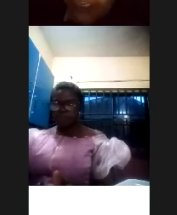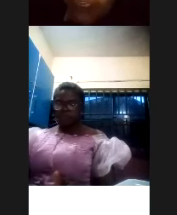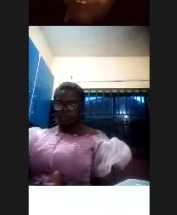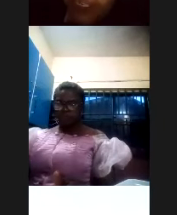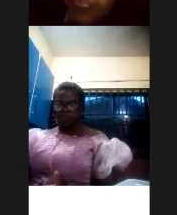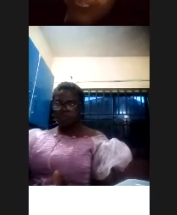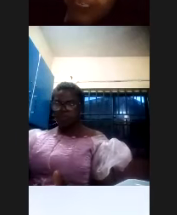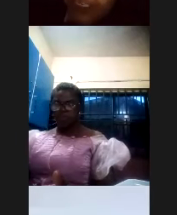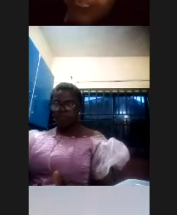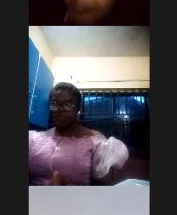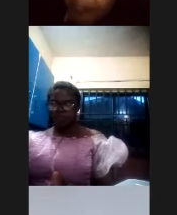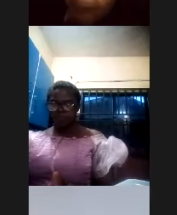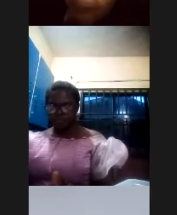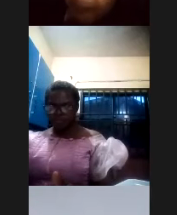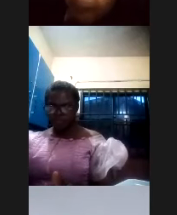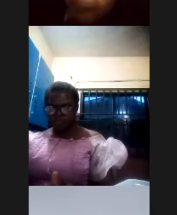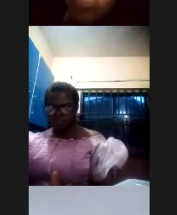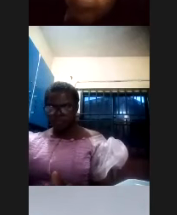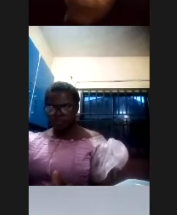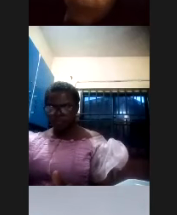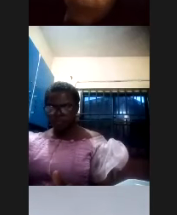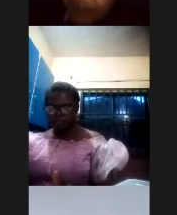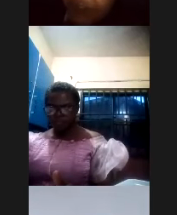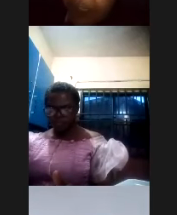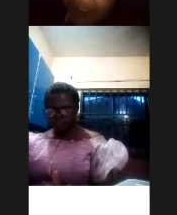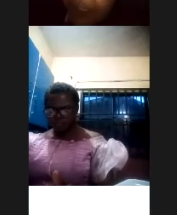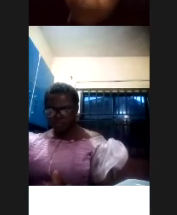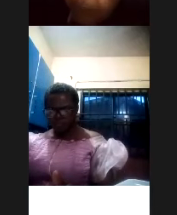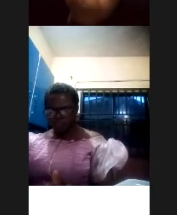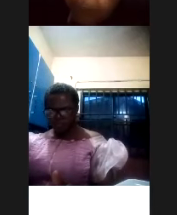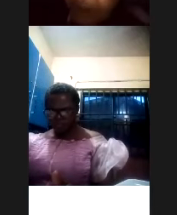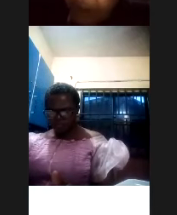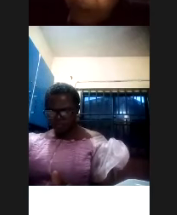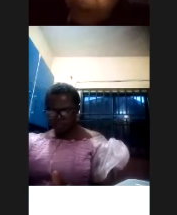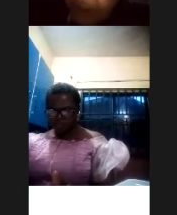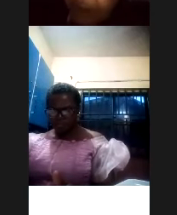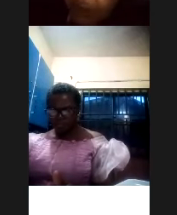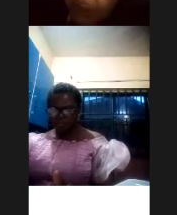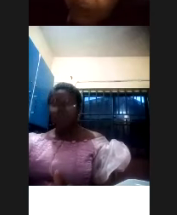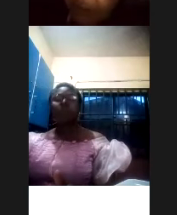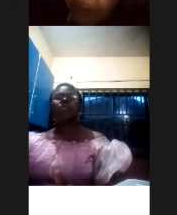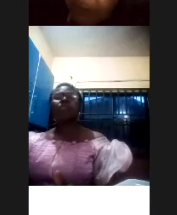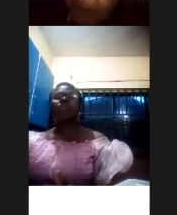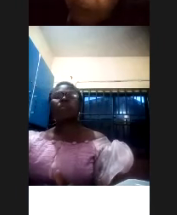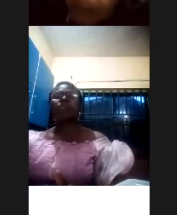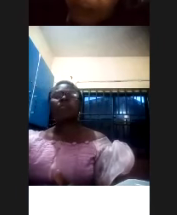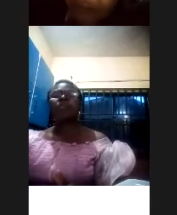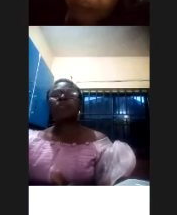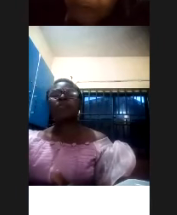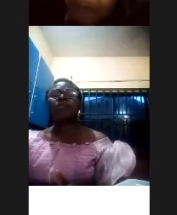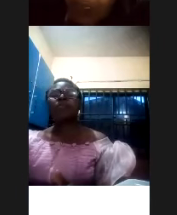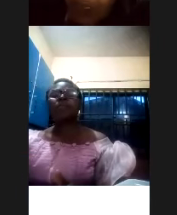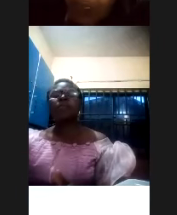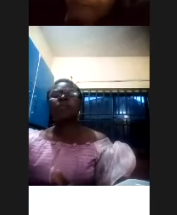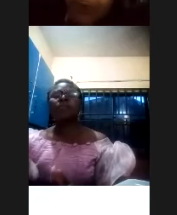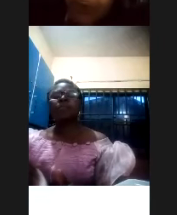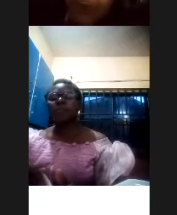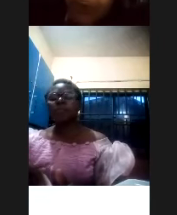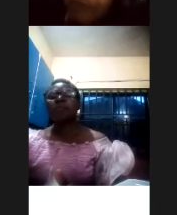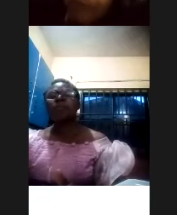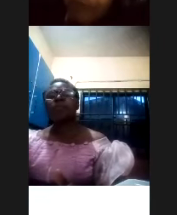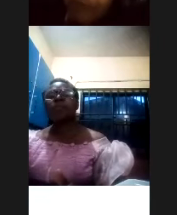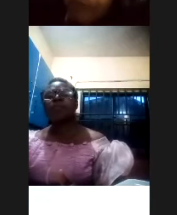I noticed you had unmuted yourself. No, I wanted to let you know that someone had a question,